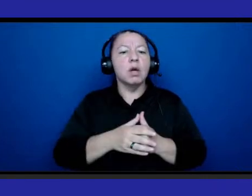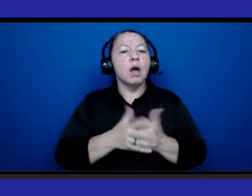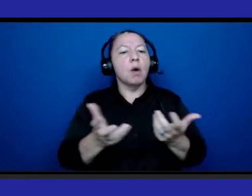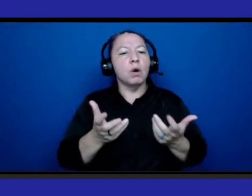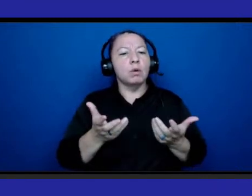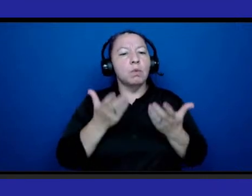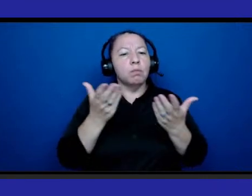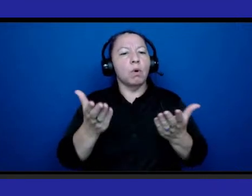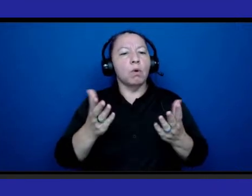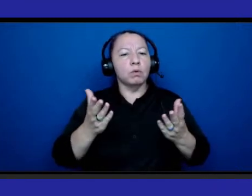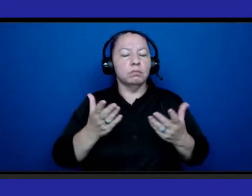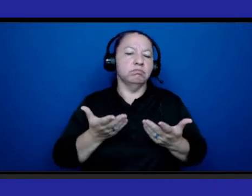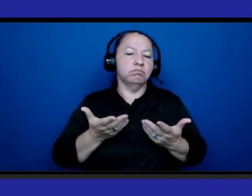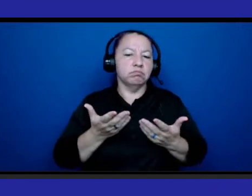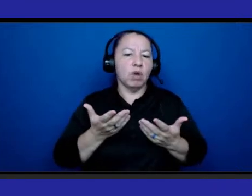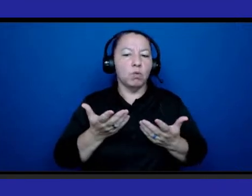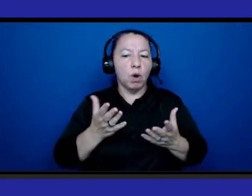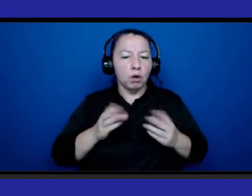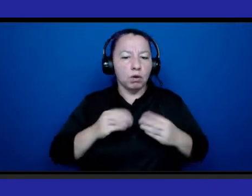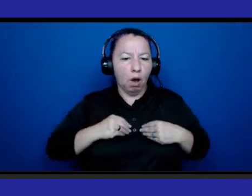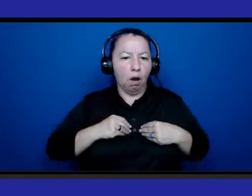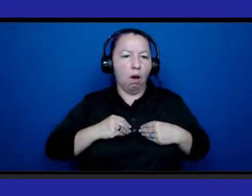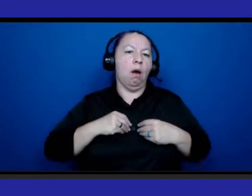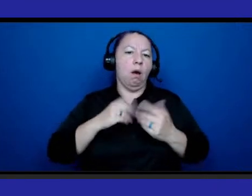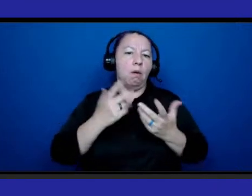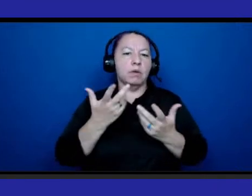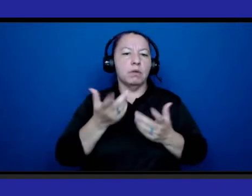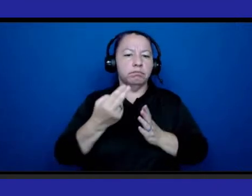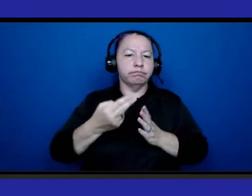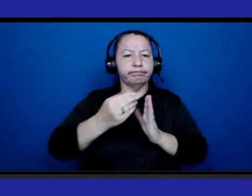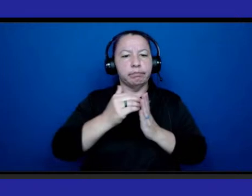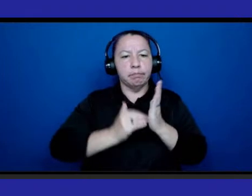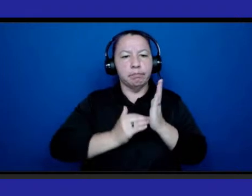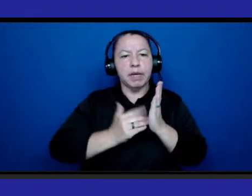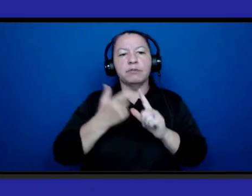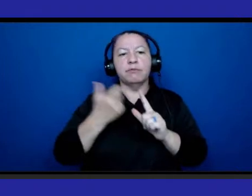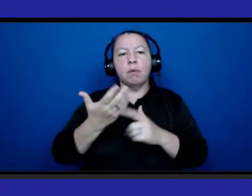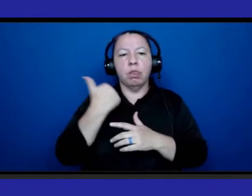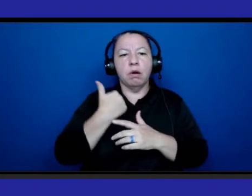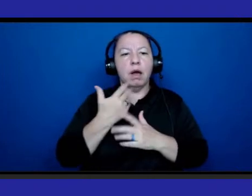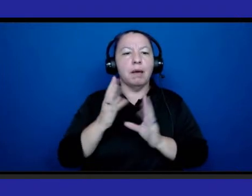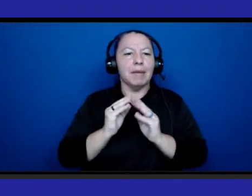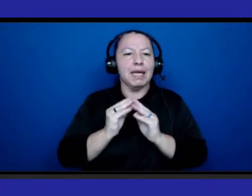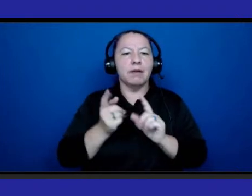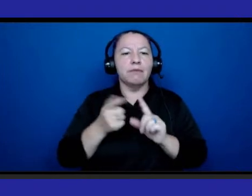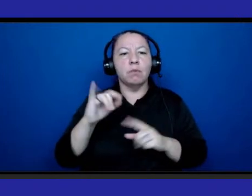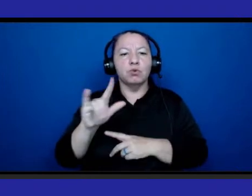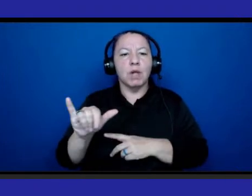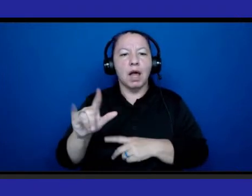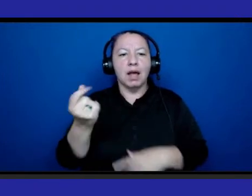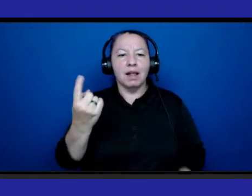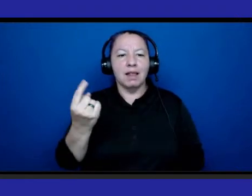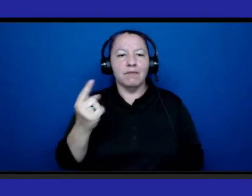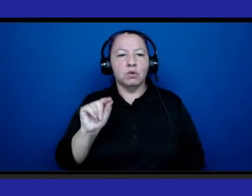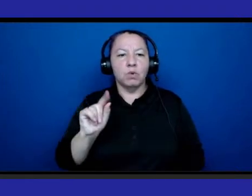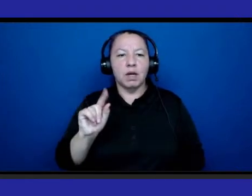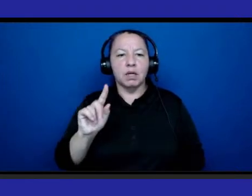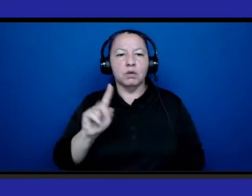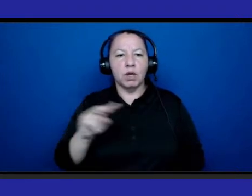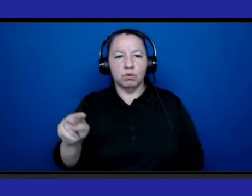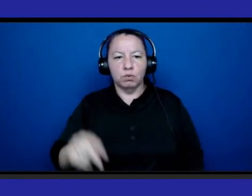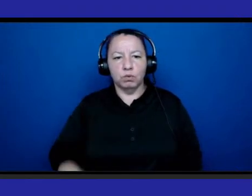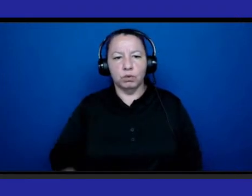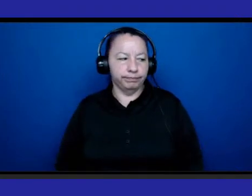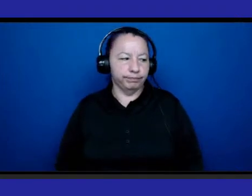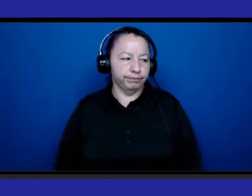minutes of the Equity, Diversity, and Inclusion Committee meeting held on July 11, 2022.